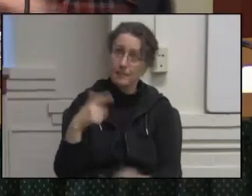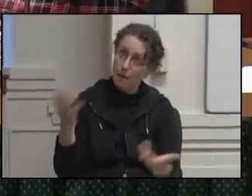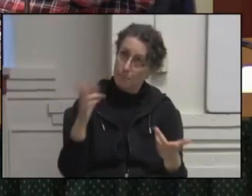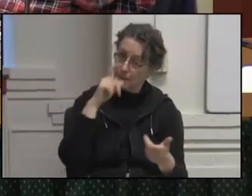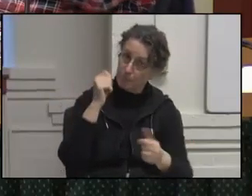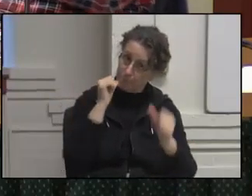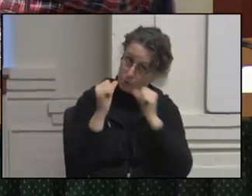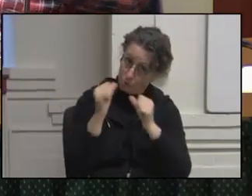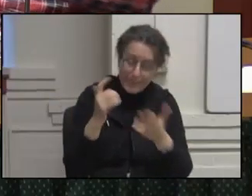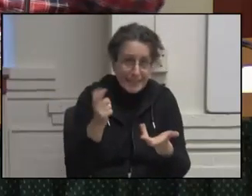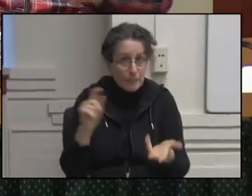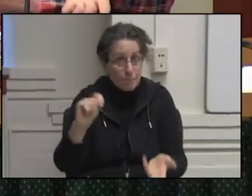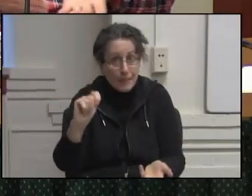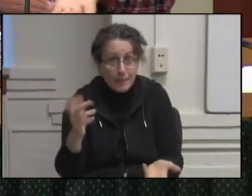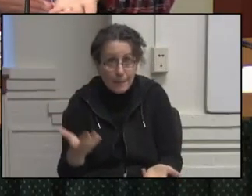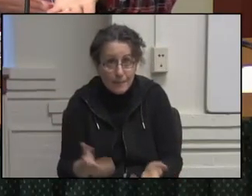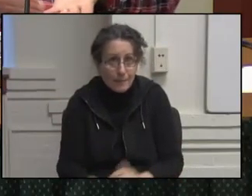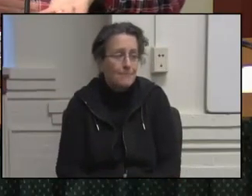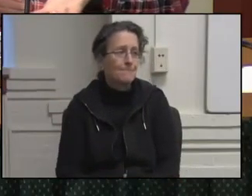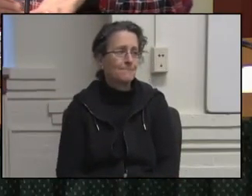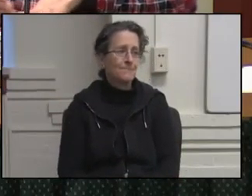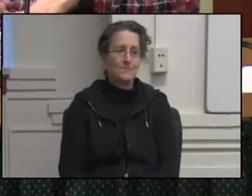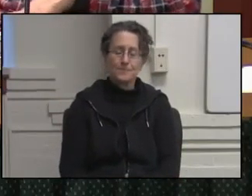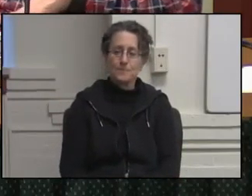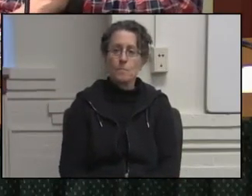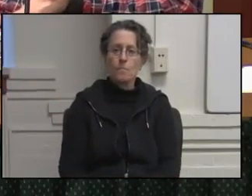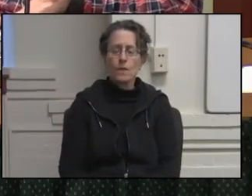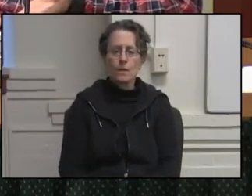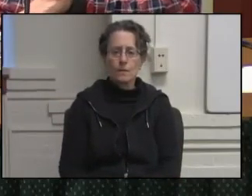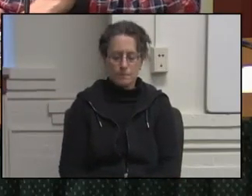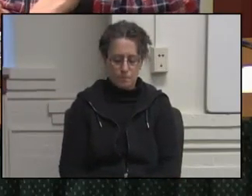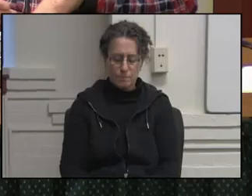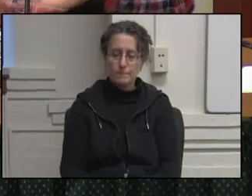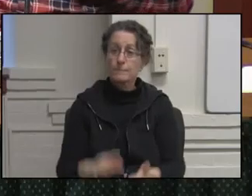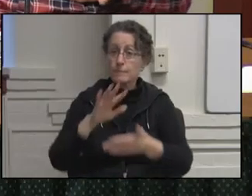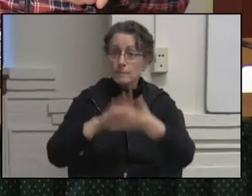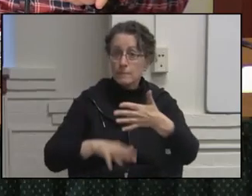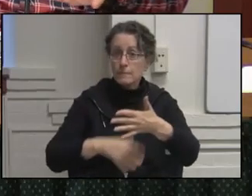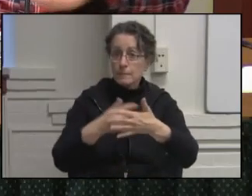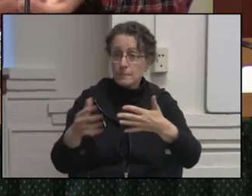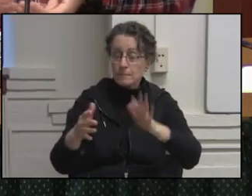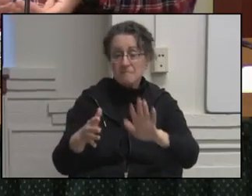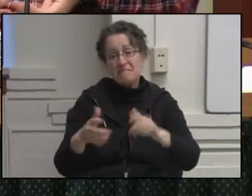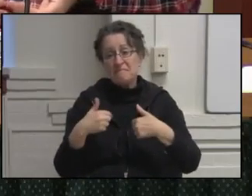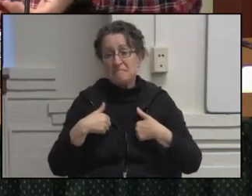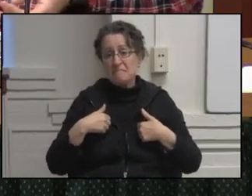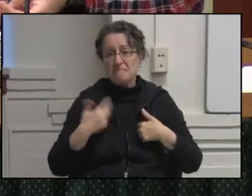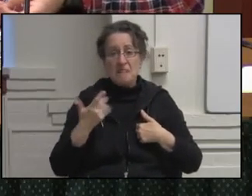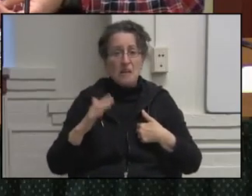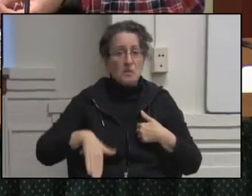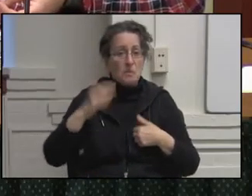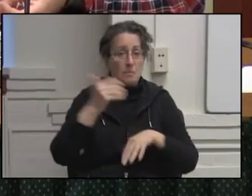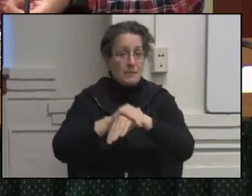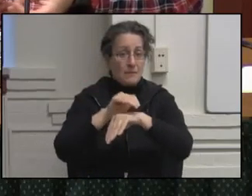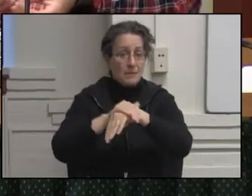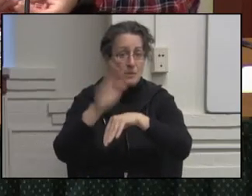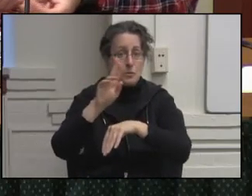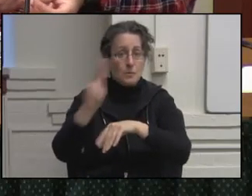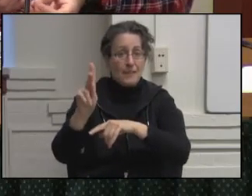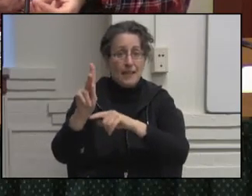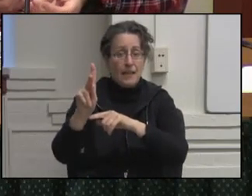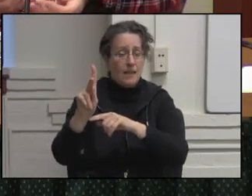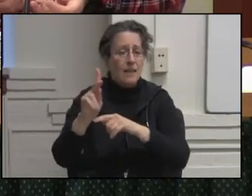and to be honest, I'm going back to the kind of the timing thing, you know, I'm from the UK. If the pub is open in the UK, people are in